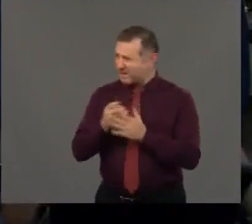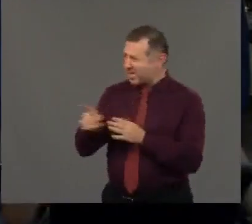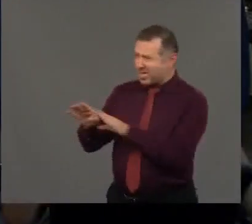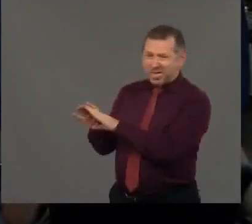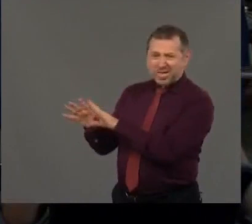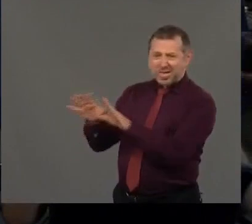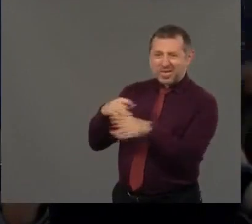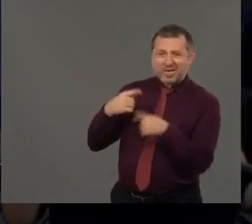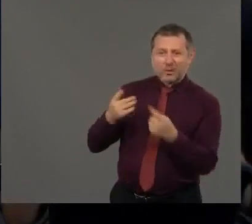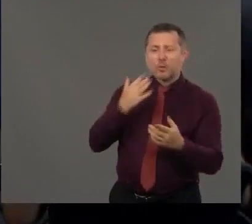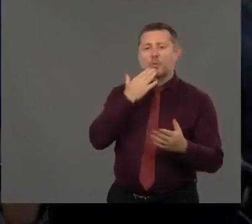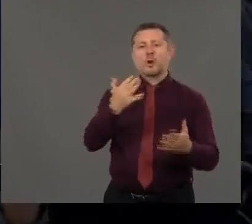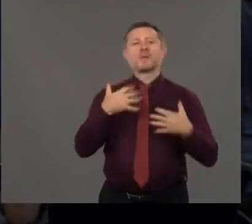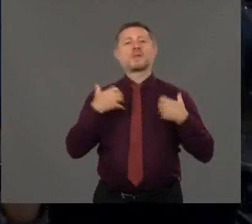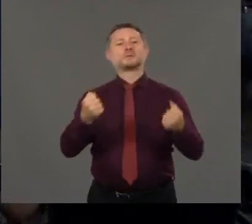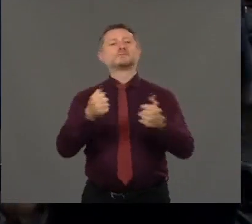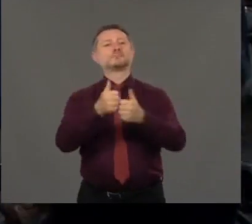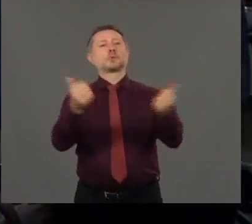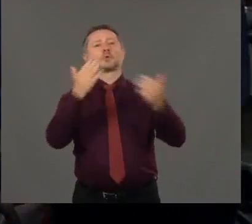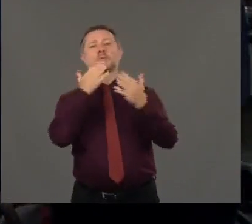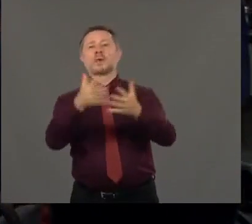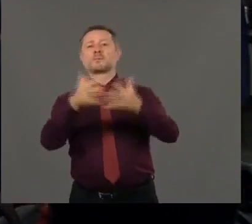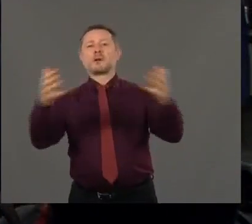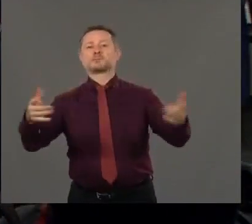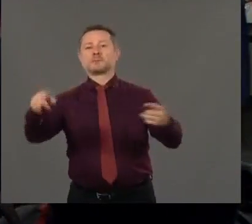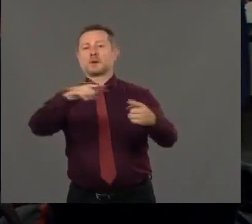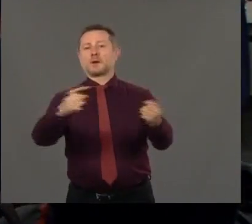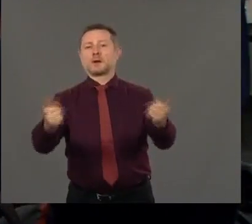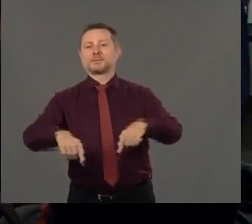Okay? Thank you all very much.